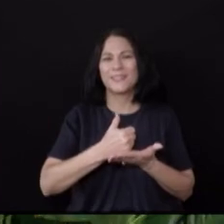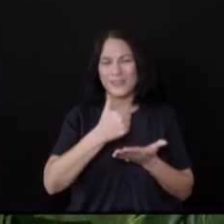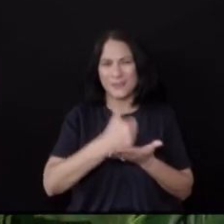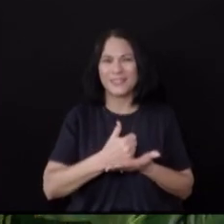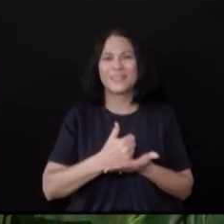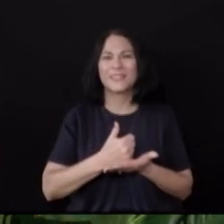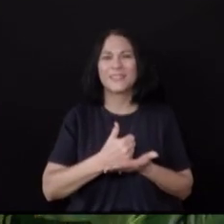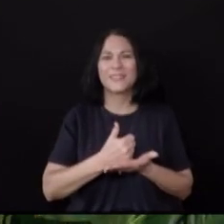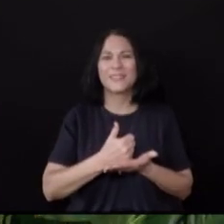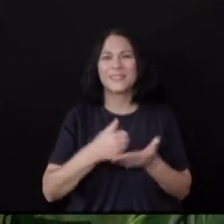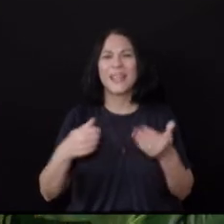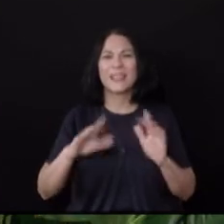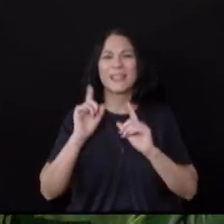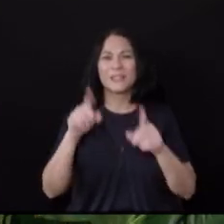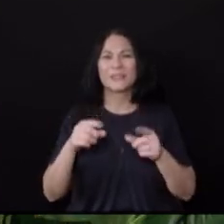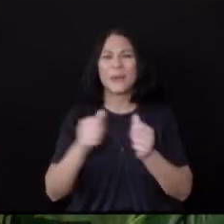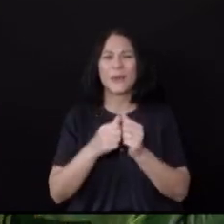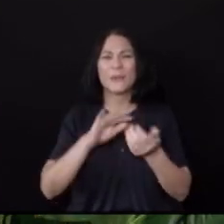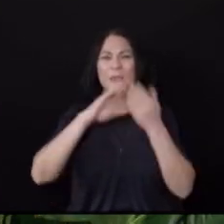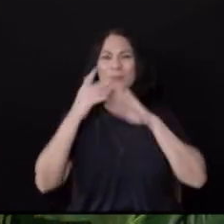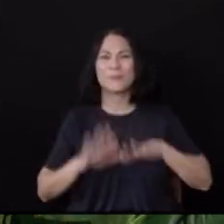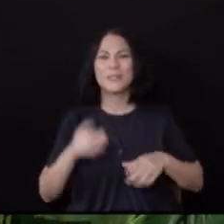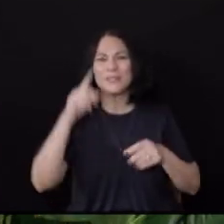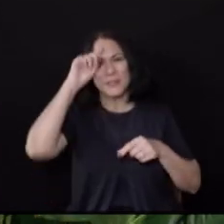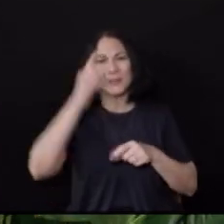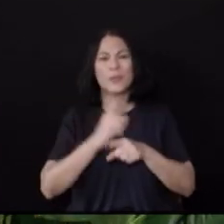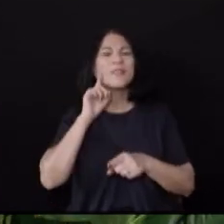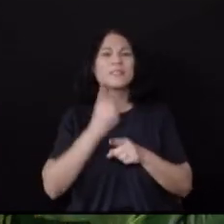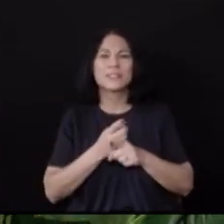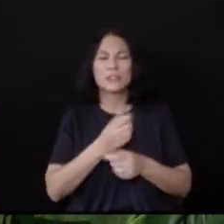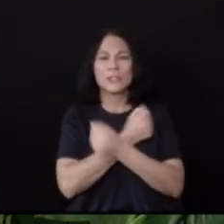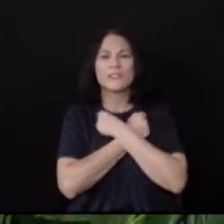amen. Let us go in peace, brothers and sisters, to